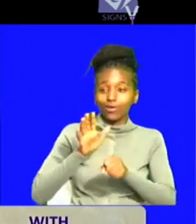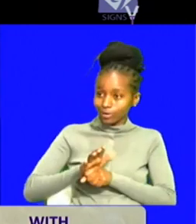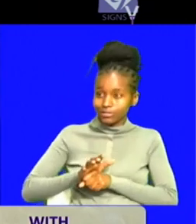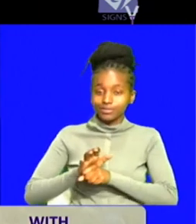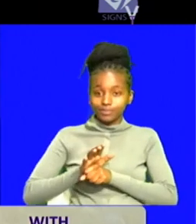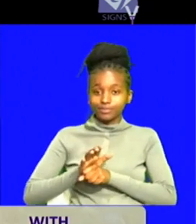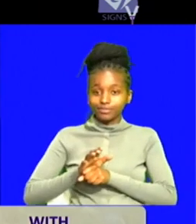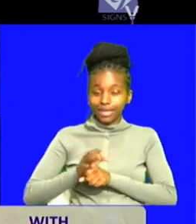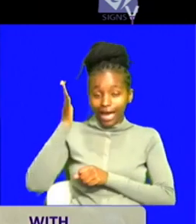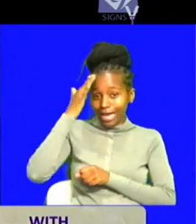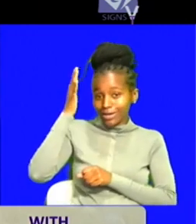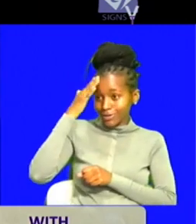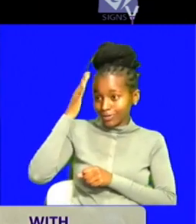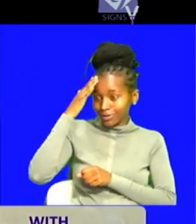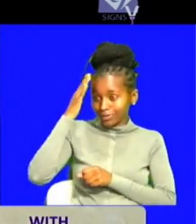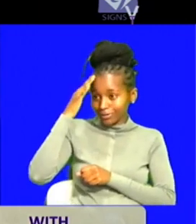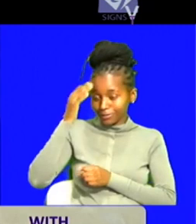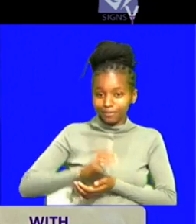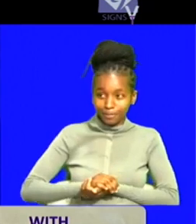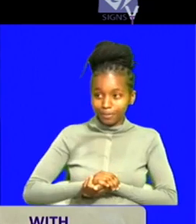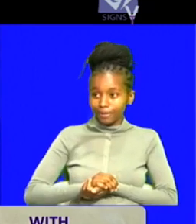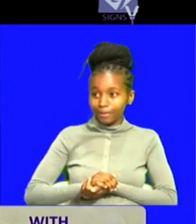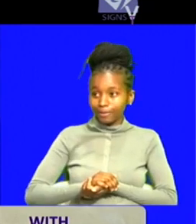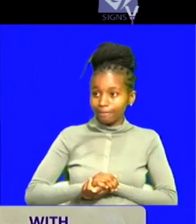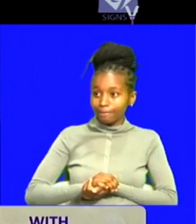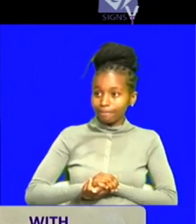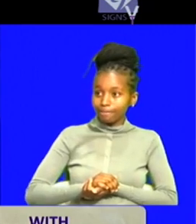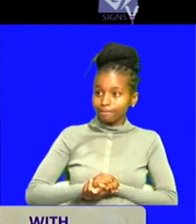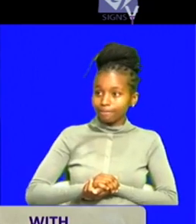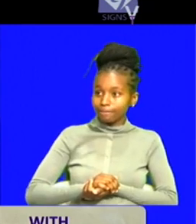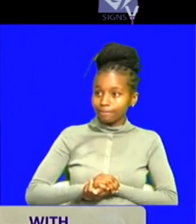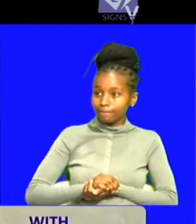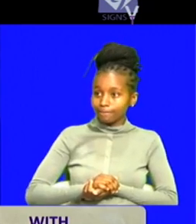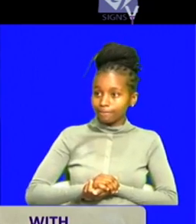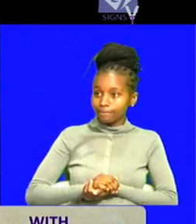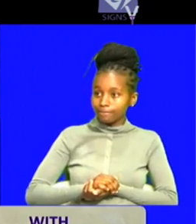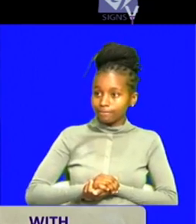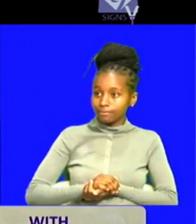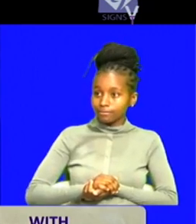yeah, he'll be rooting for 100%. Yes. So it will be a double tragedy